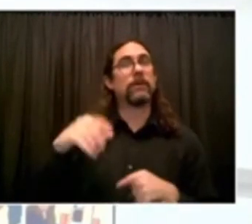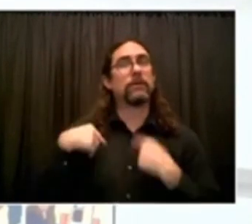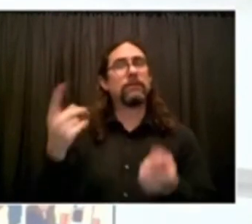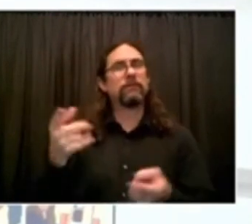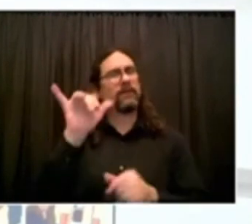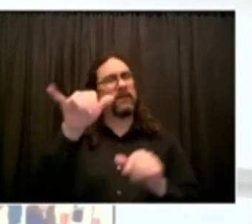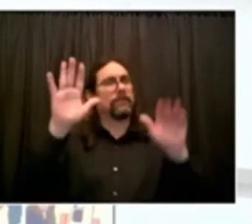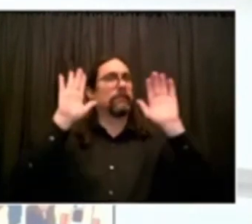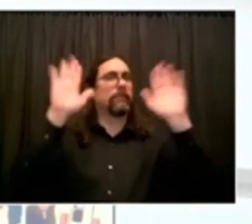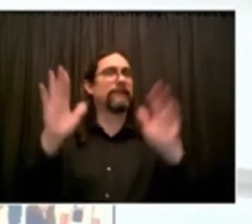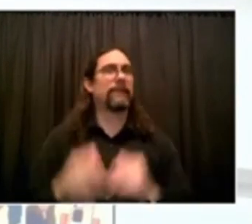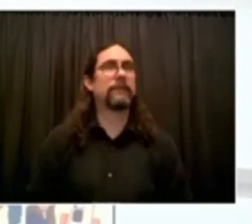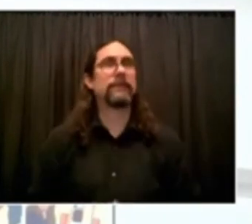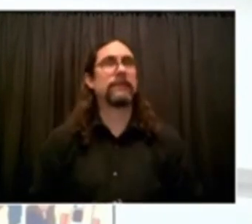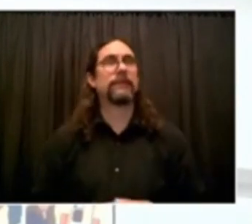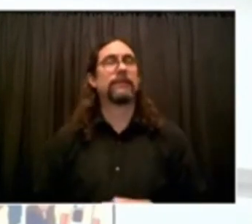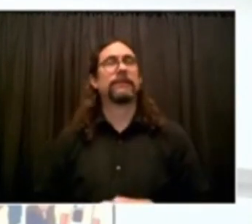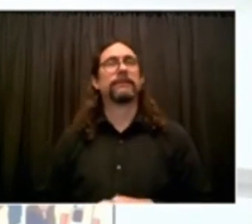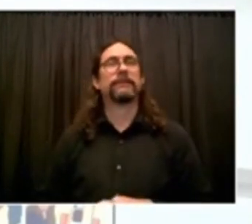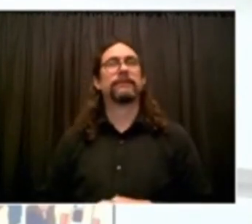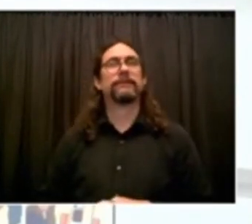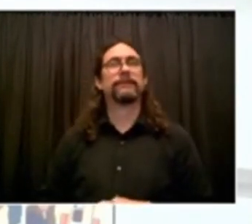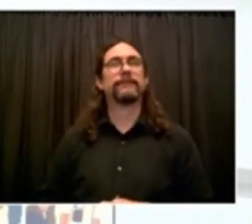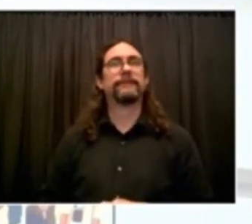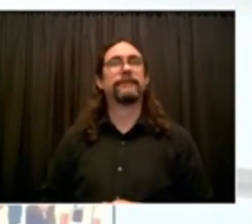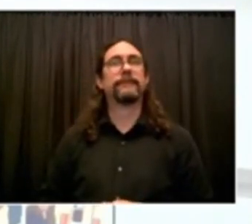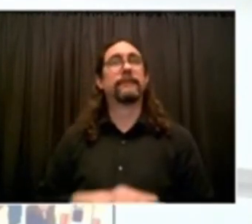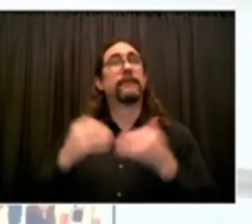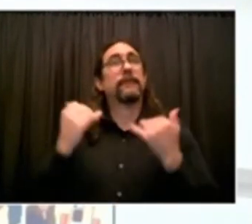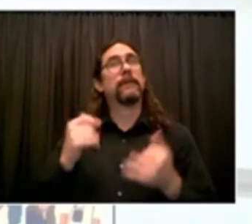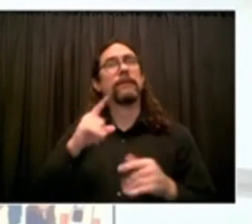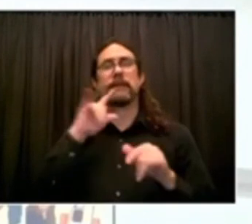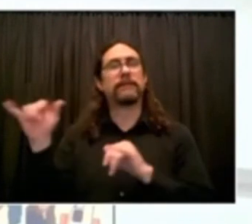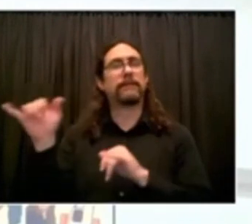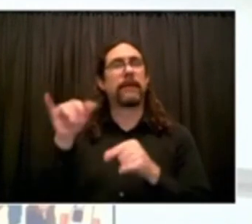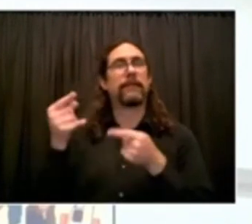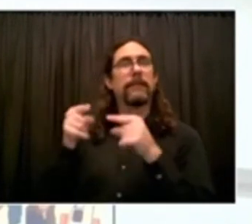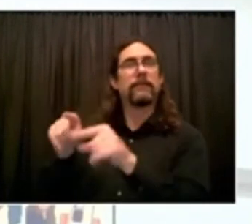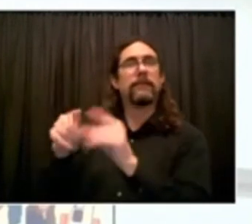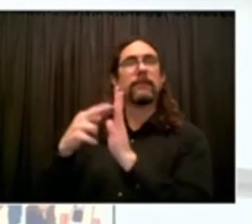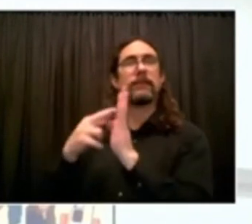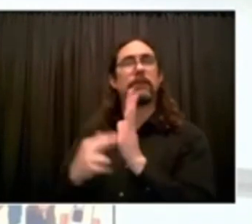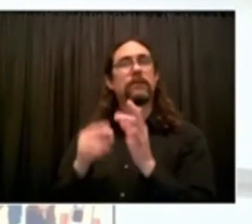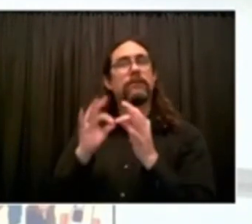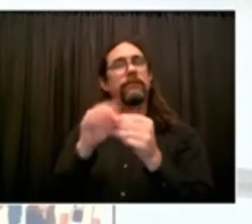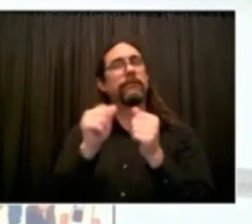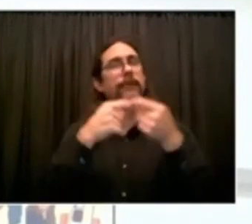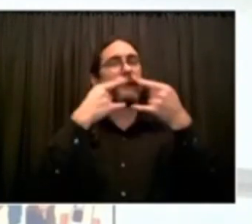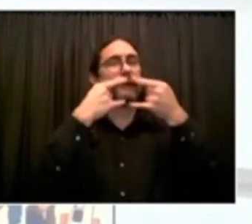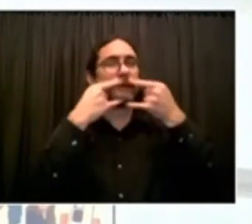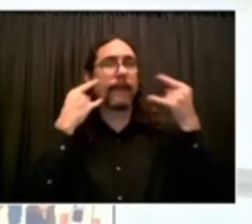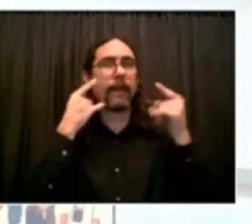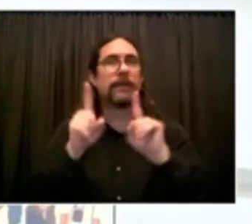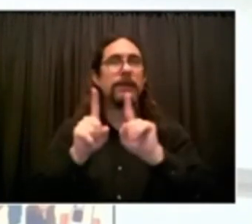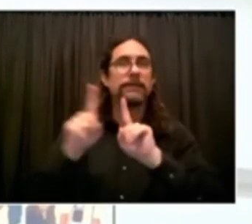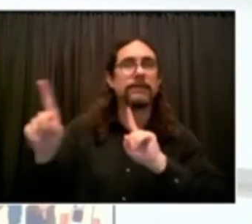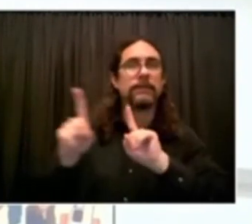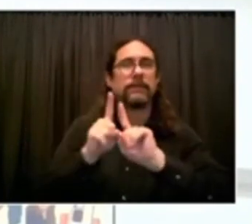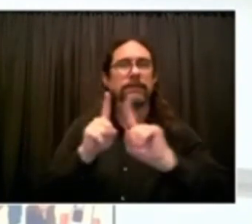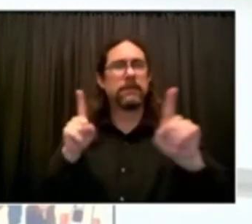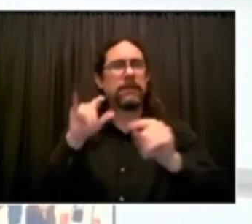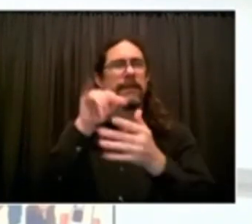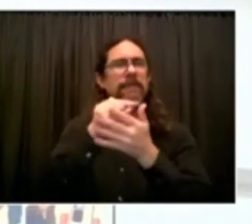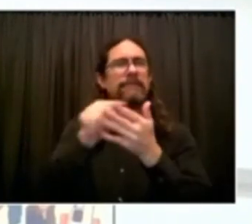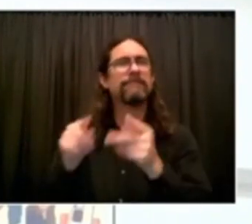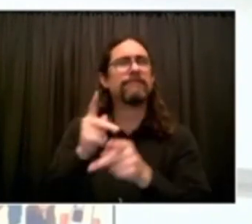you're ill. My commissioner's advisory on masking from last week emphasized mask use indoors, including for those who are